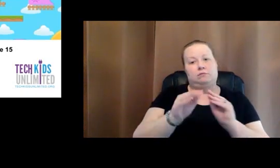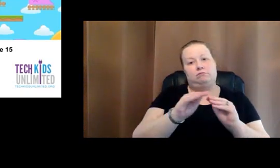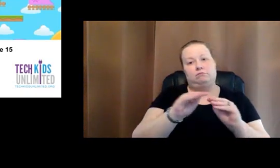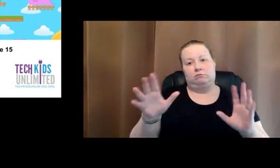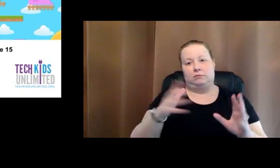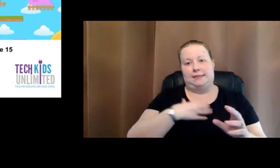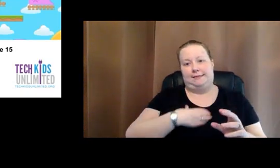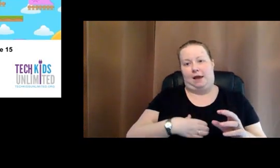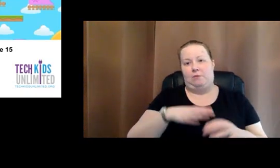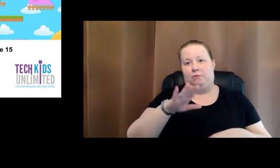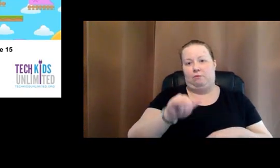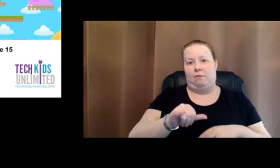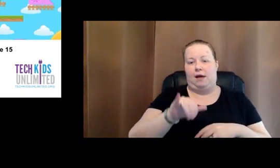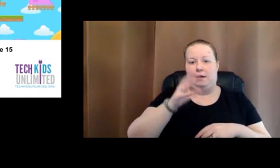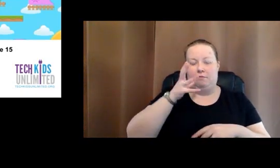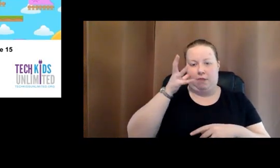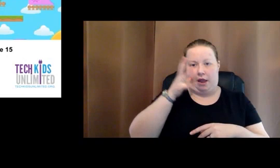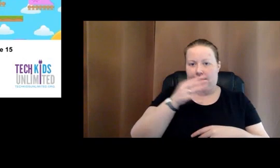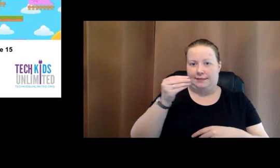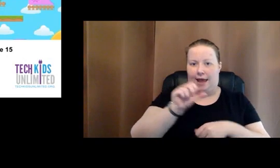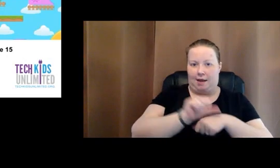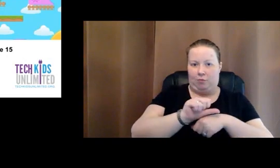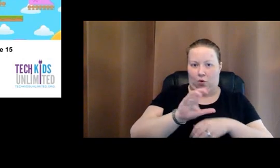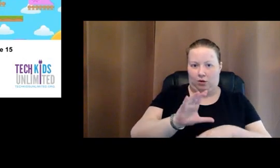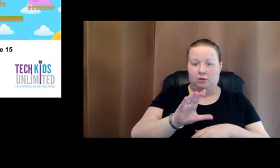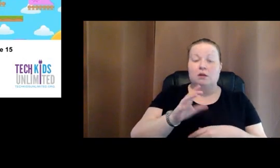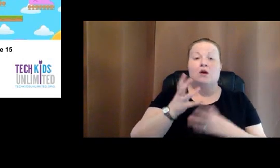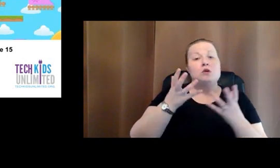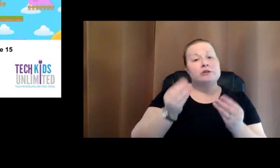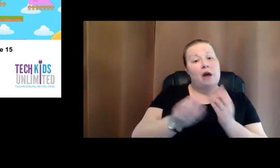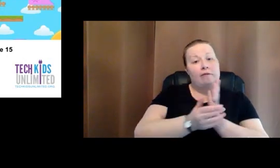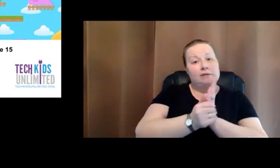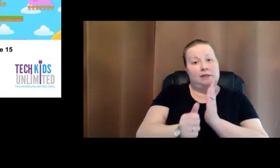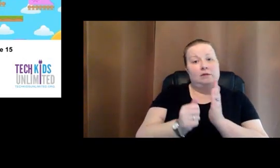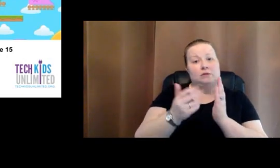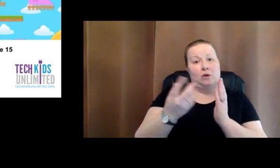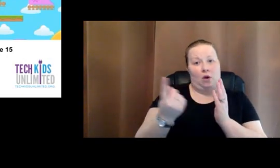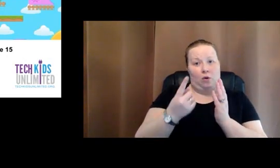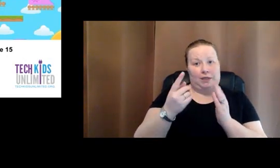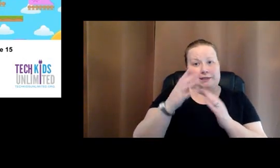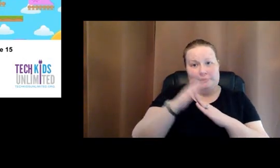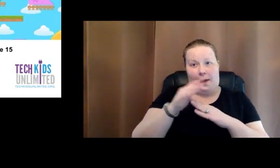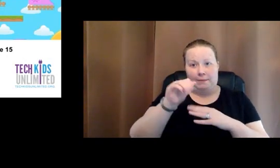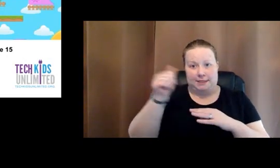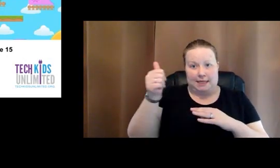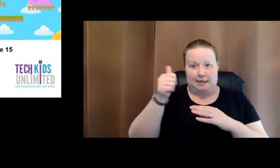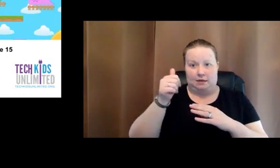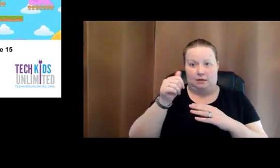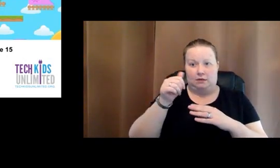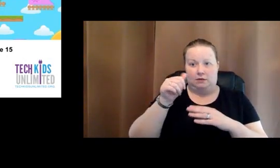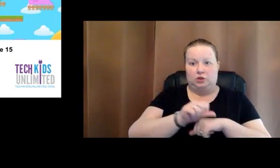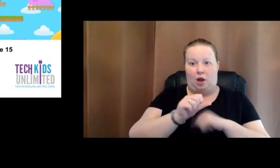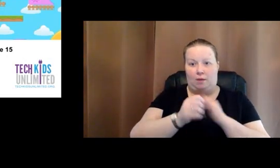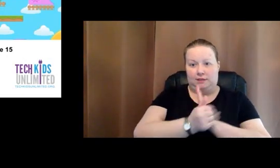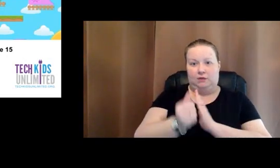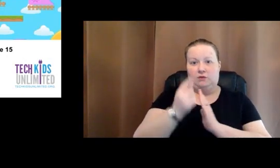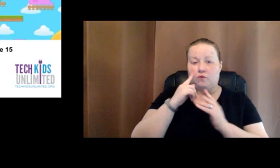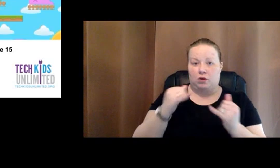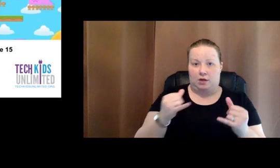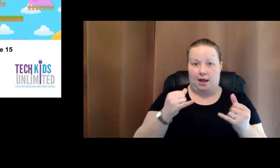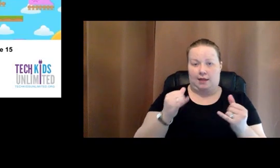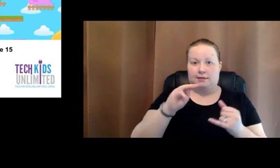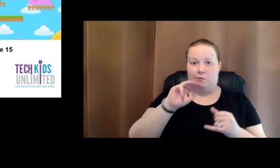employers. Of course, soft skills dominate every top 10 job skill list for today's market. And